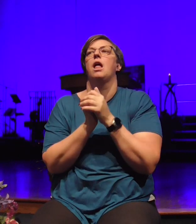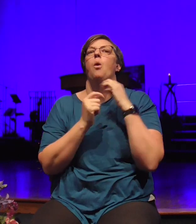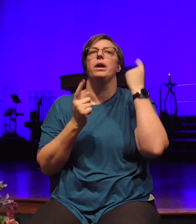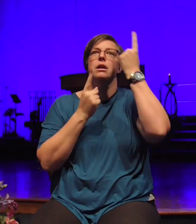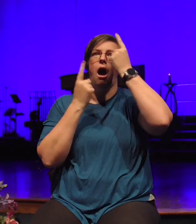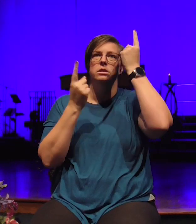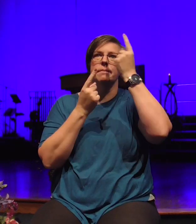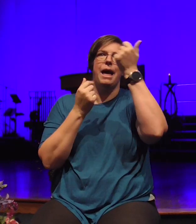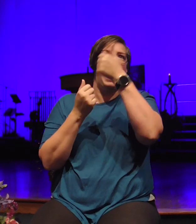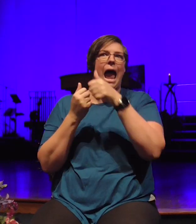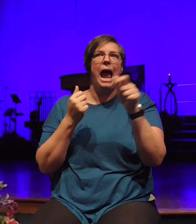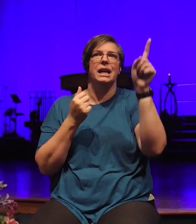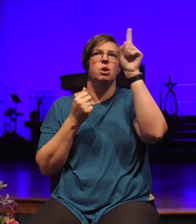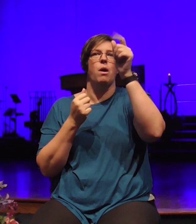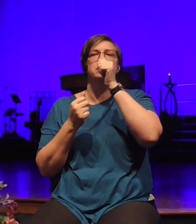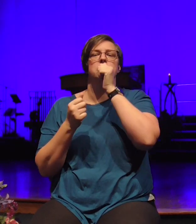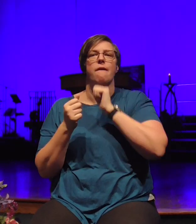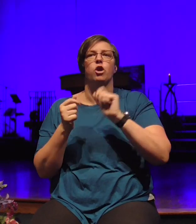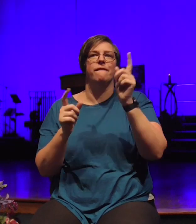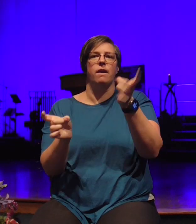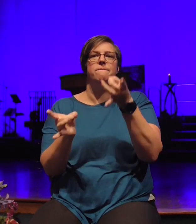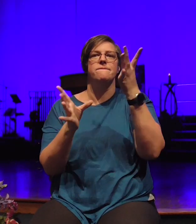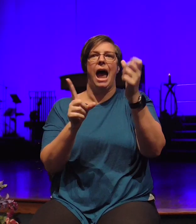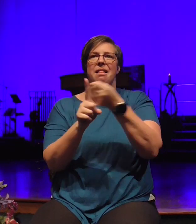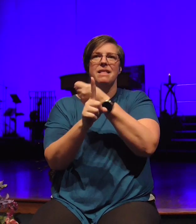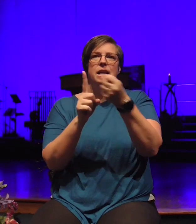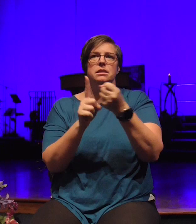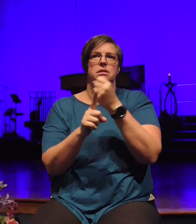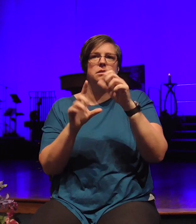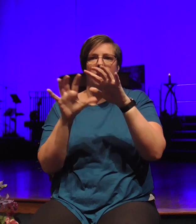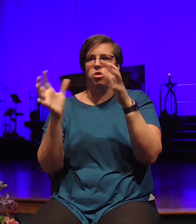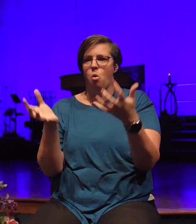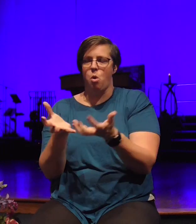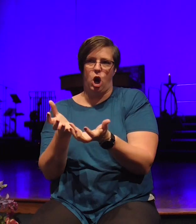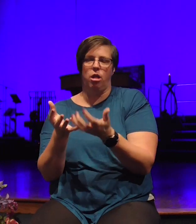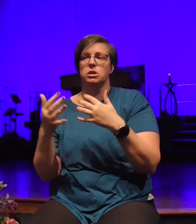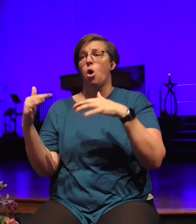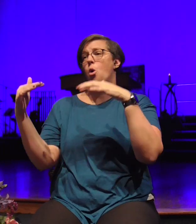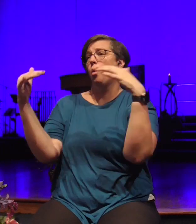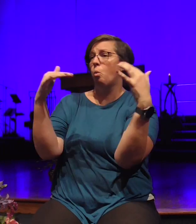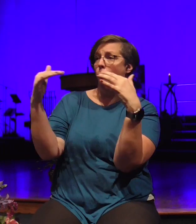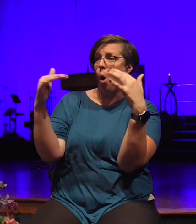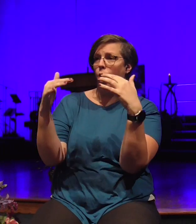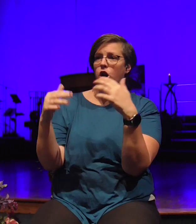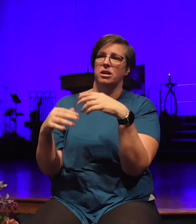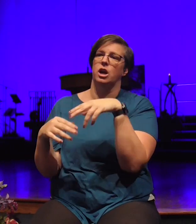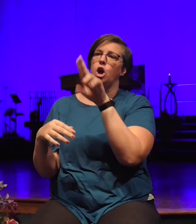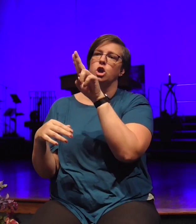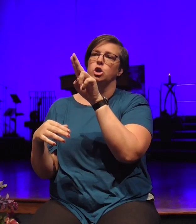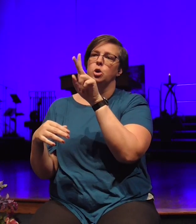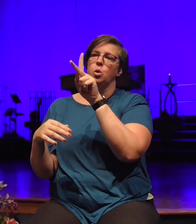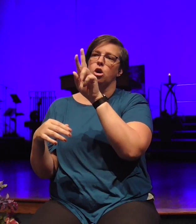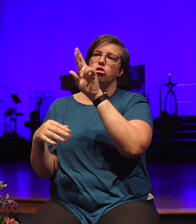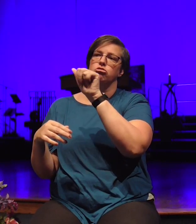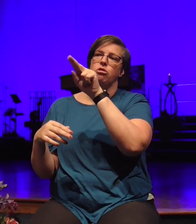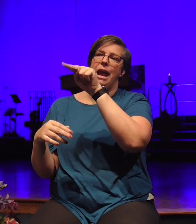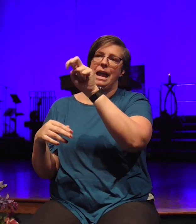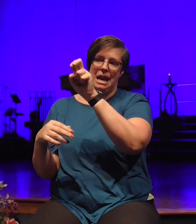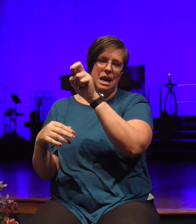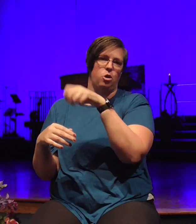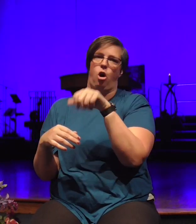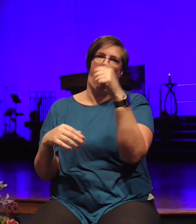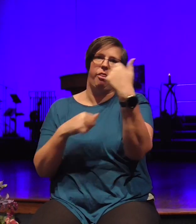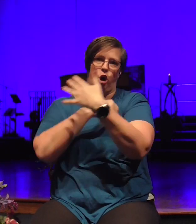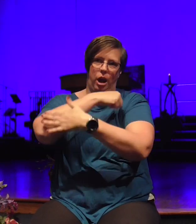suffering from violence in the world, whether it be wars that we're aware of, such as Ukraine or any other country, or